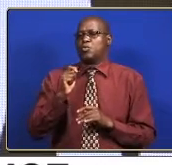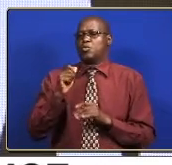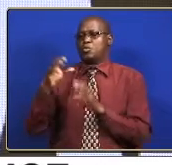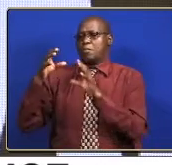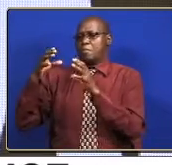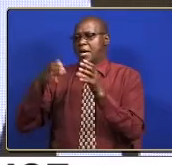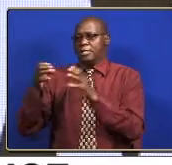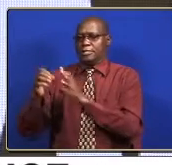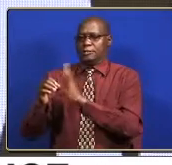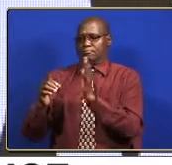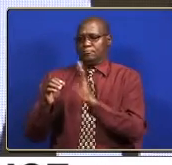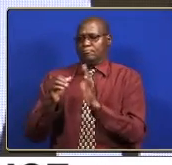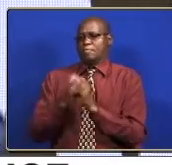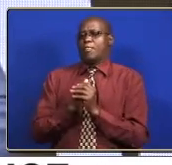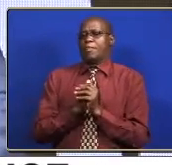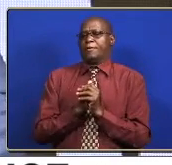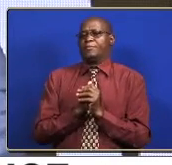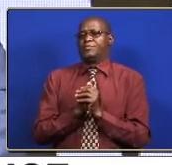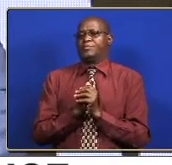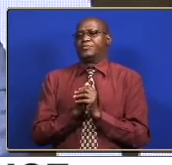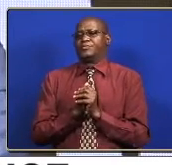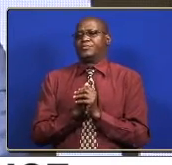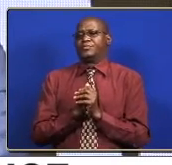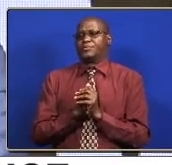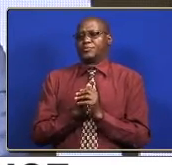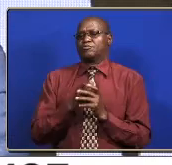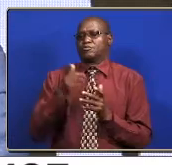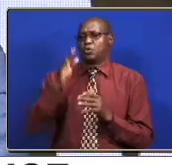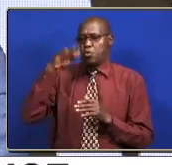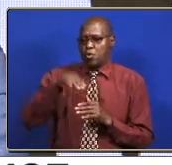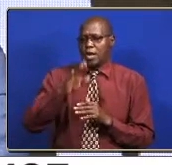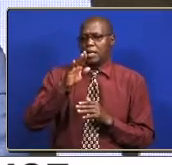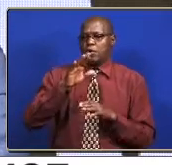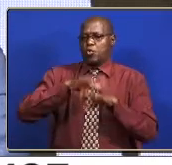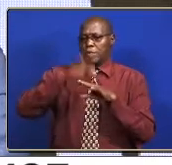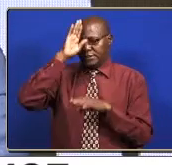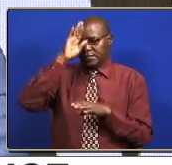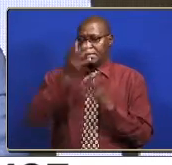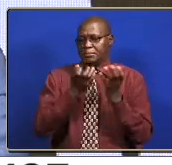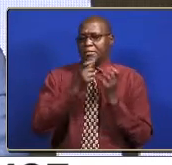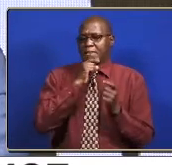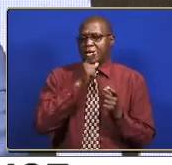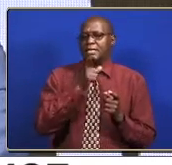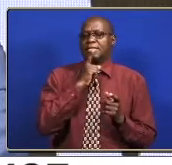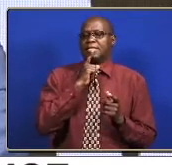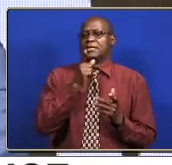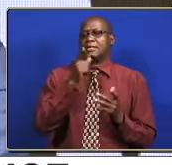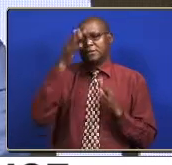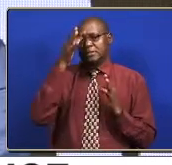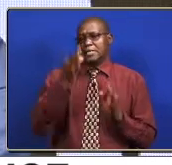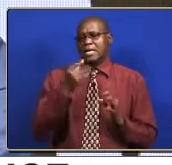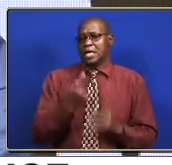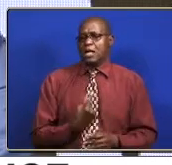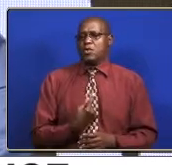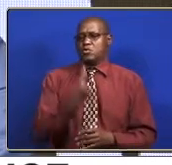of the August 9th polls. While addressing a rally in Kwale County on Sunday, the businessman stated that he opted to go solo, terming